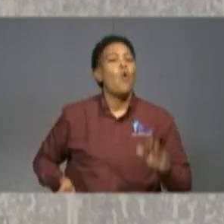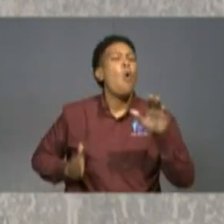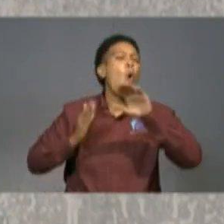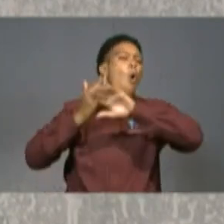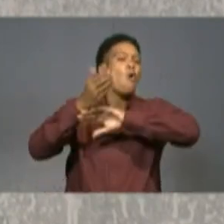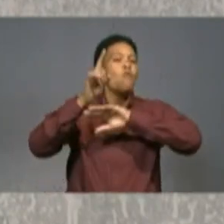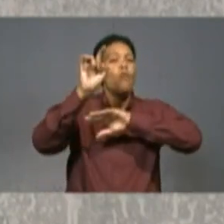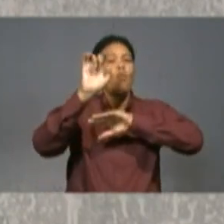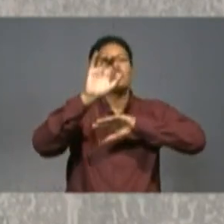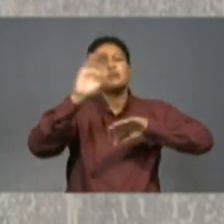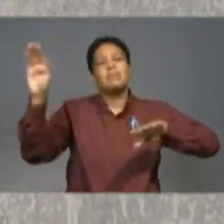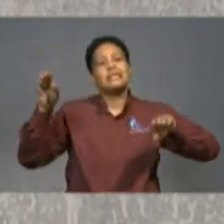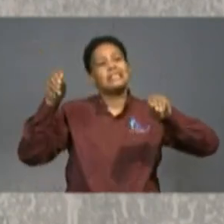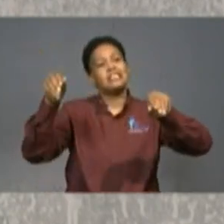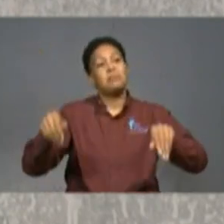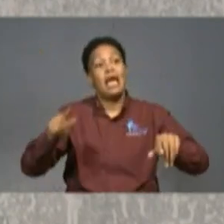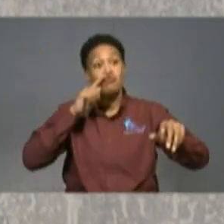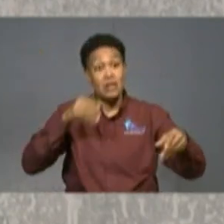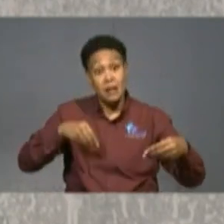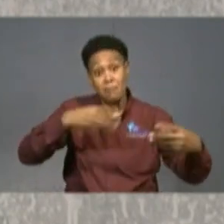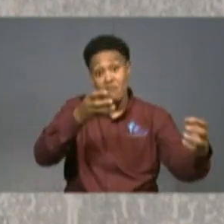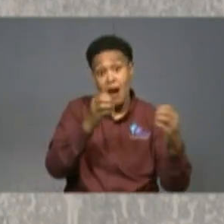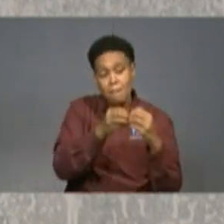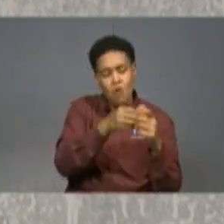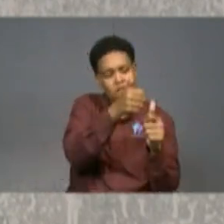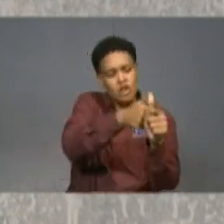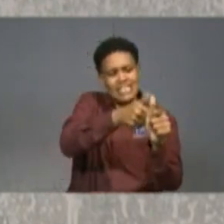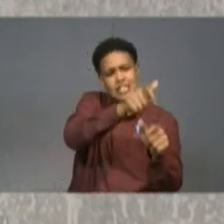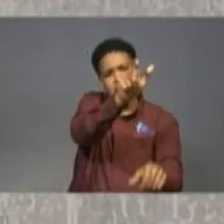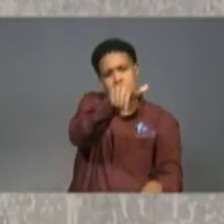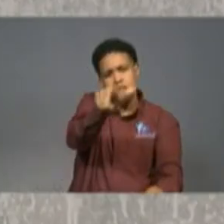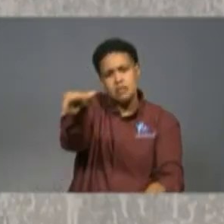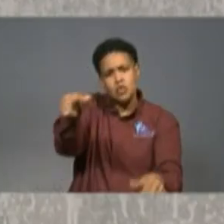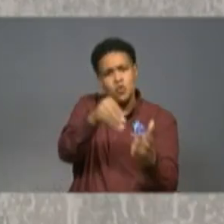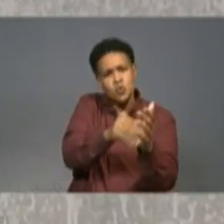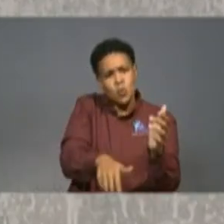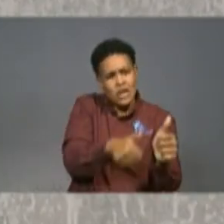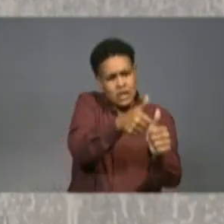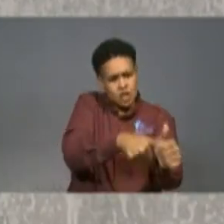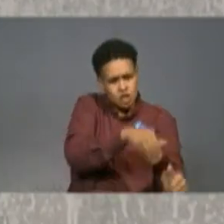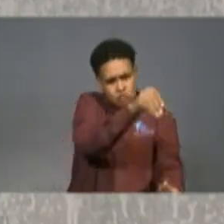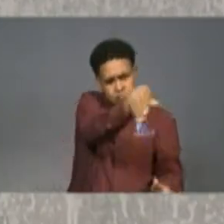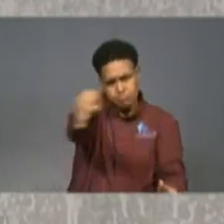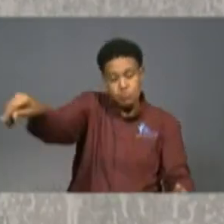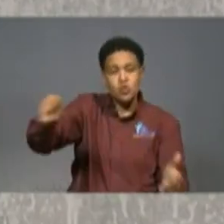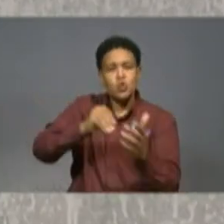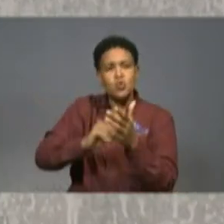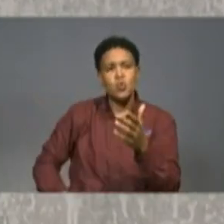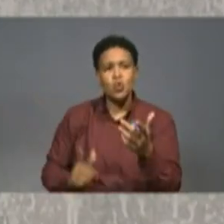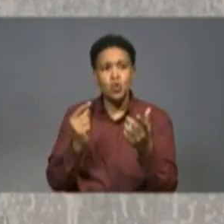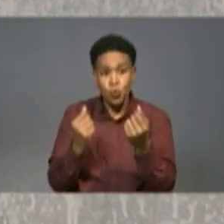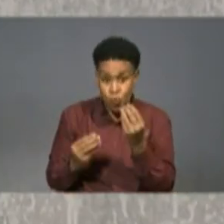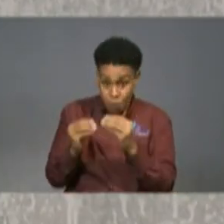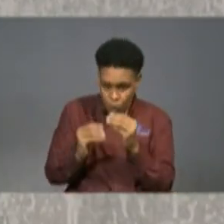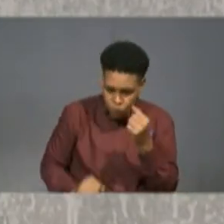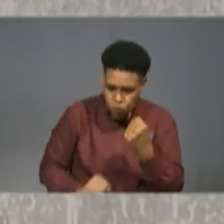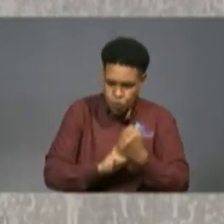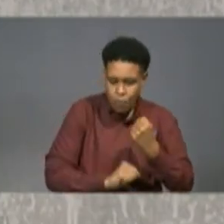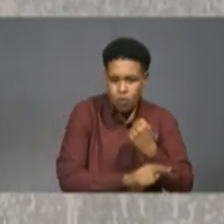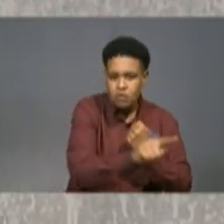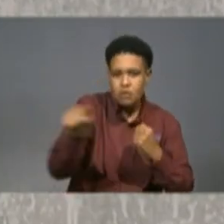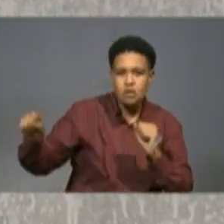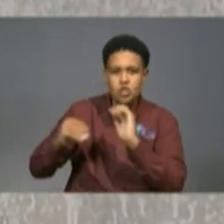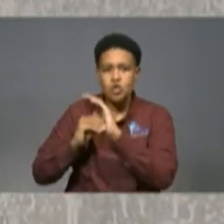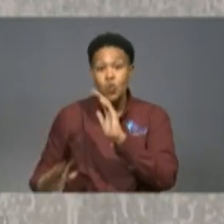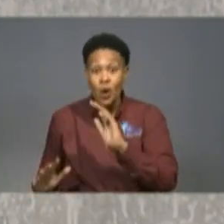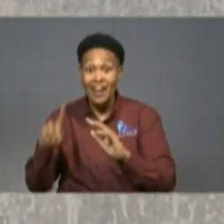billion by providing more per student so schools can do more to support their students. In fact, we moved